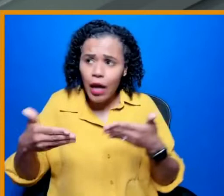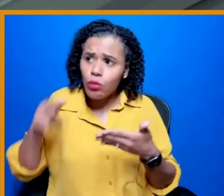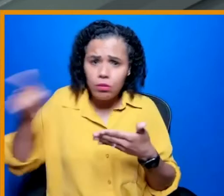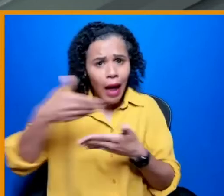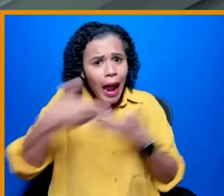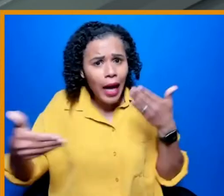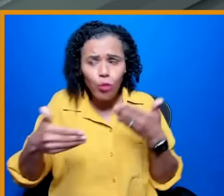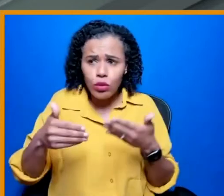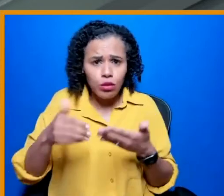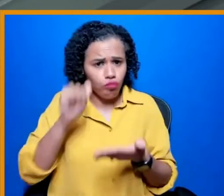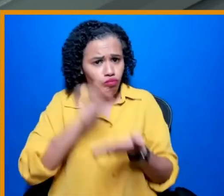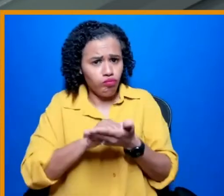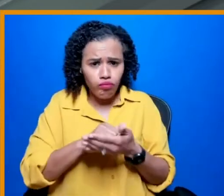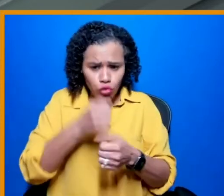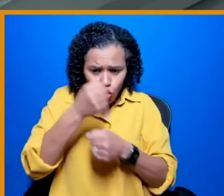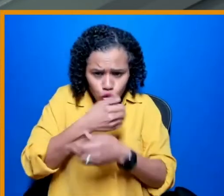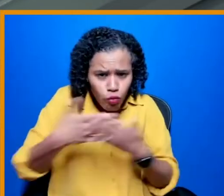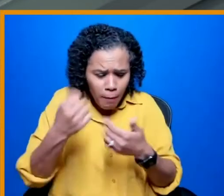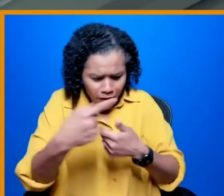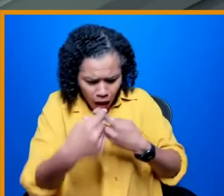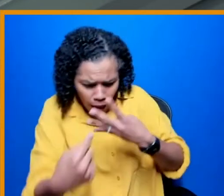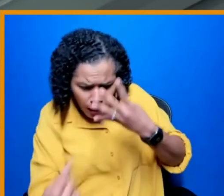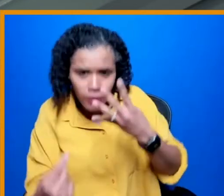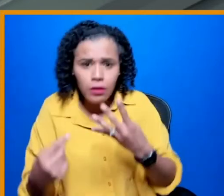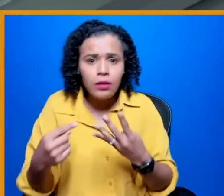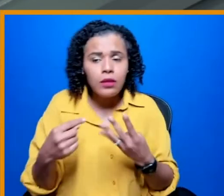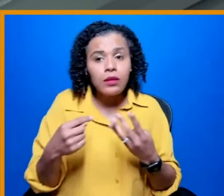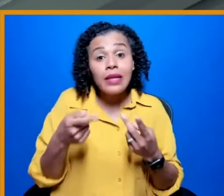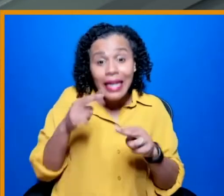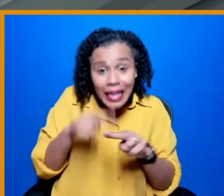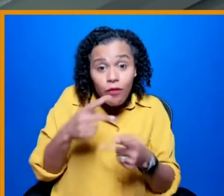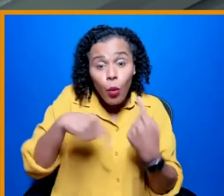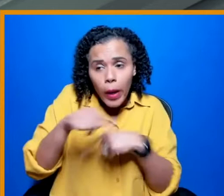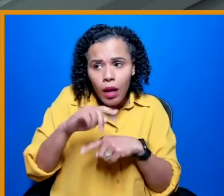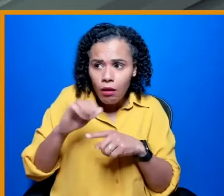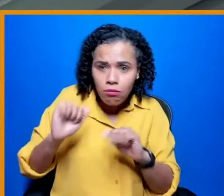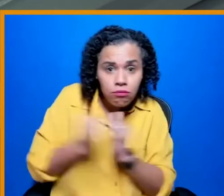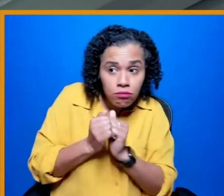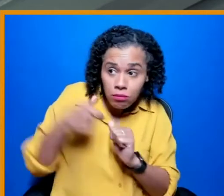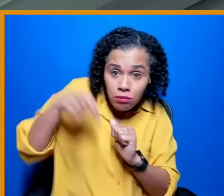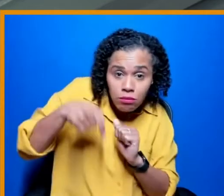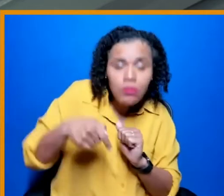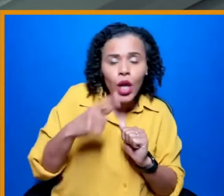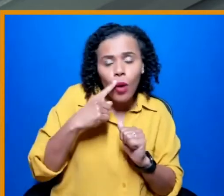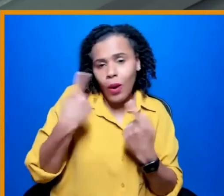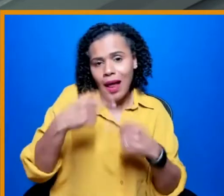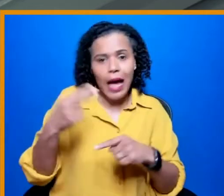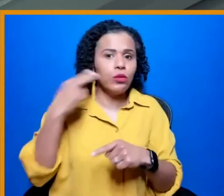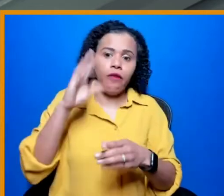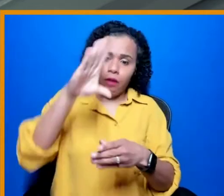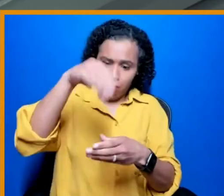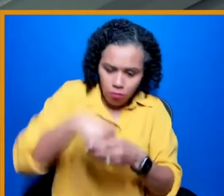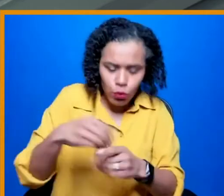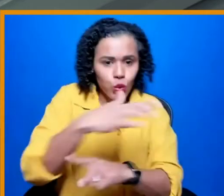have the right to participate in society fully and independently. And too often, those rights are